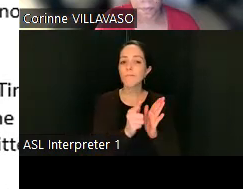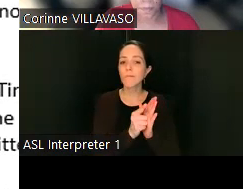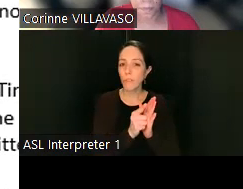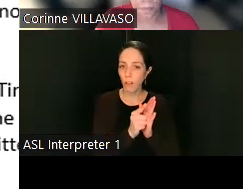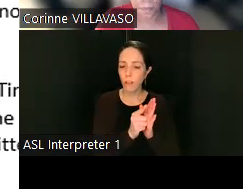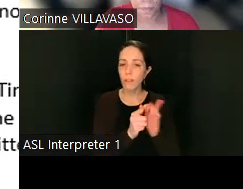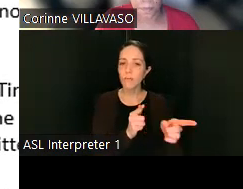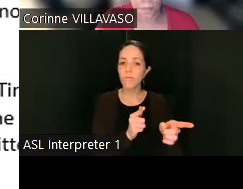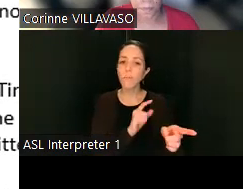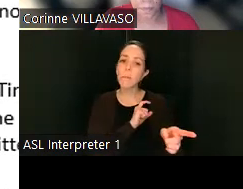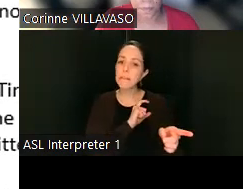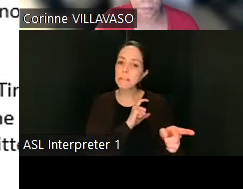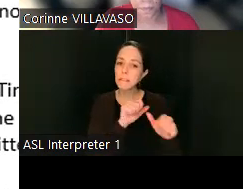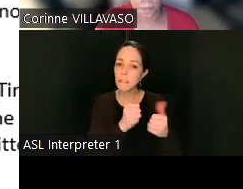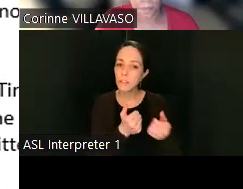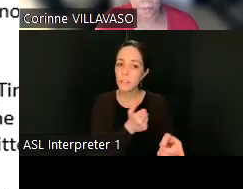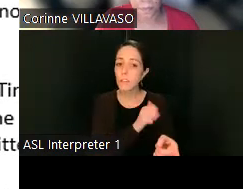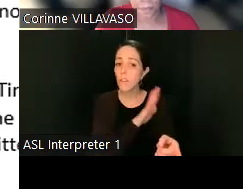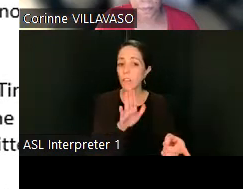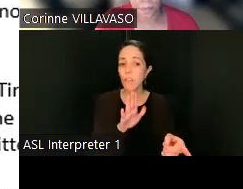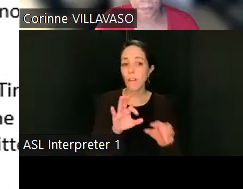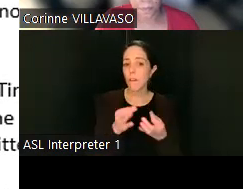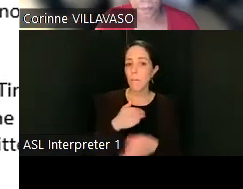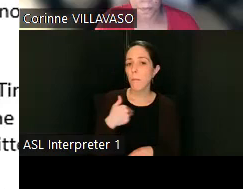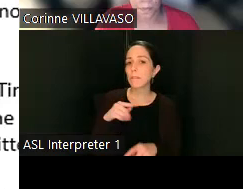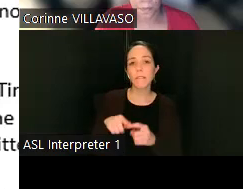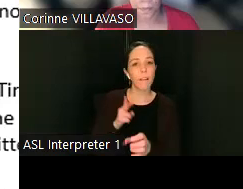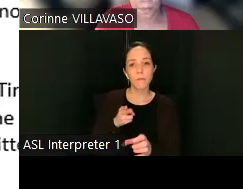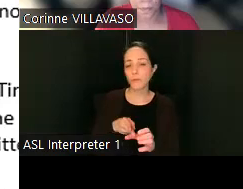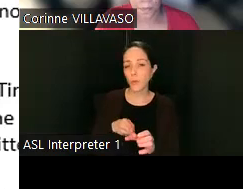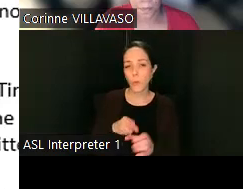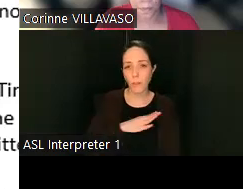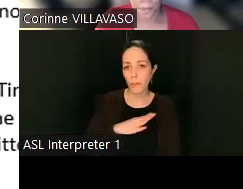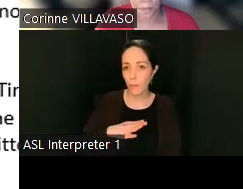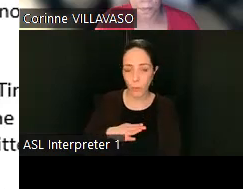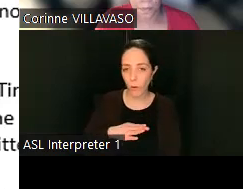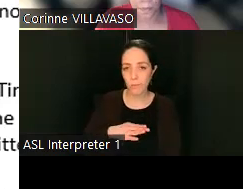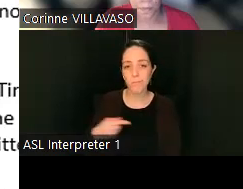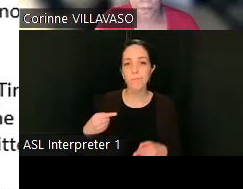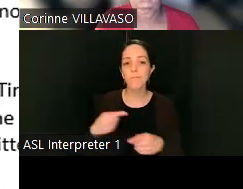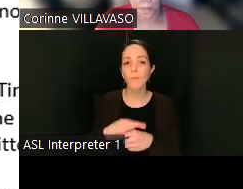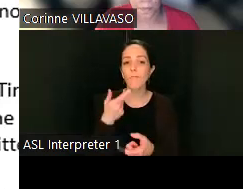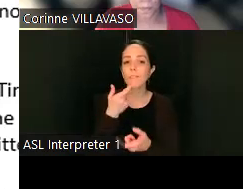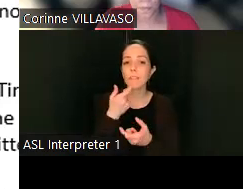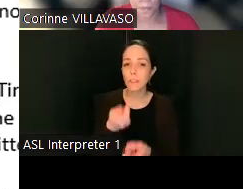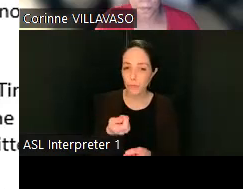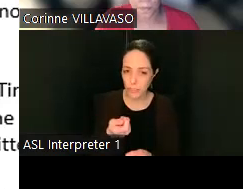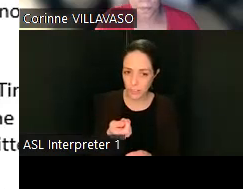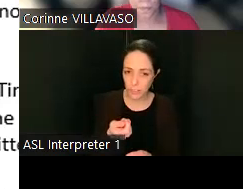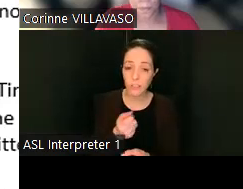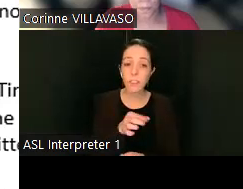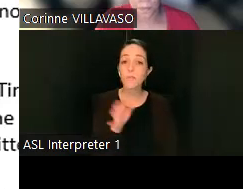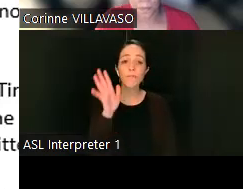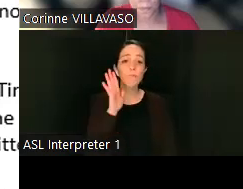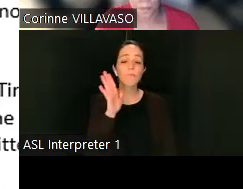family members are not eligible for service on the board. People who were formerly employed by a law enforcement agency are